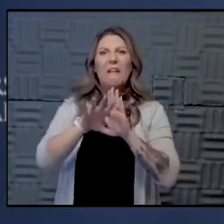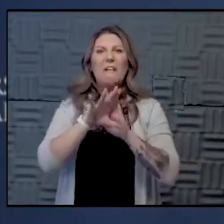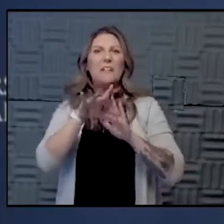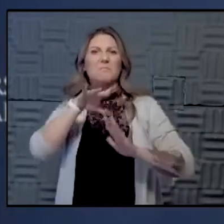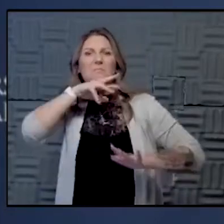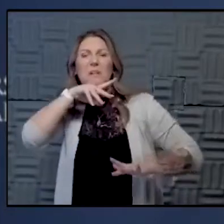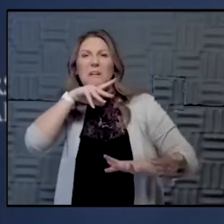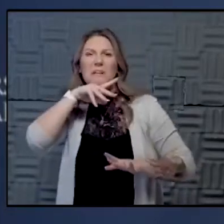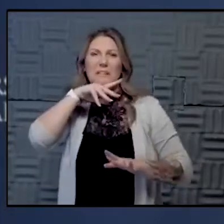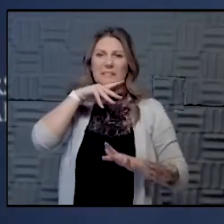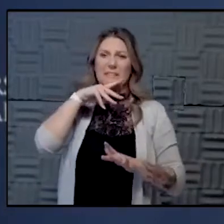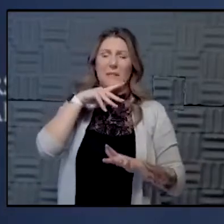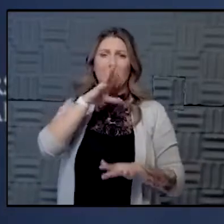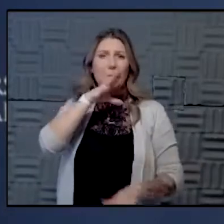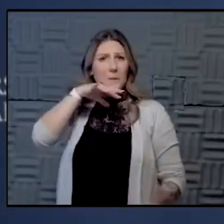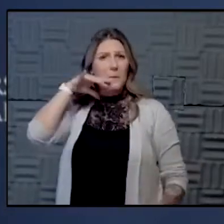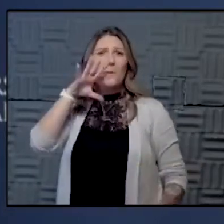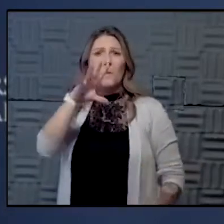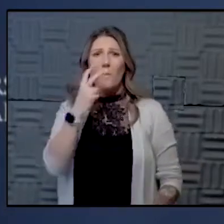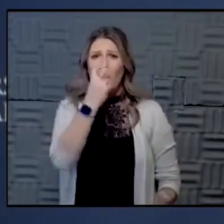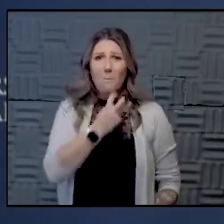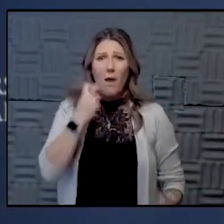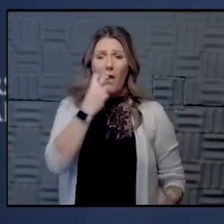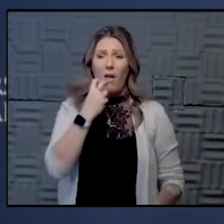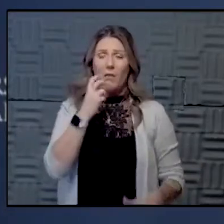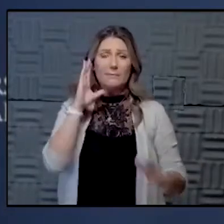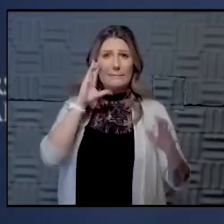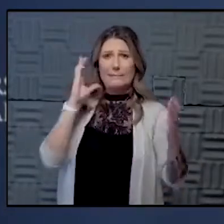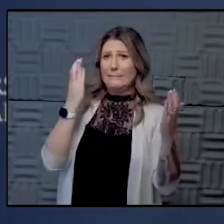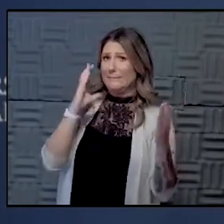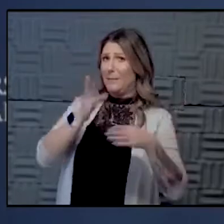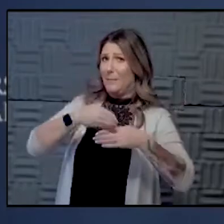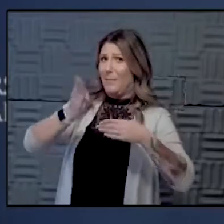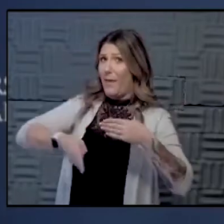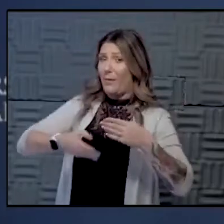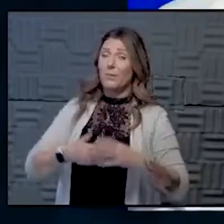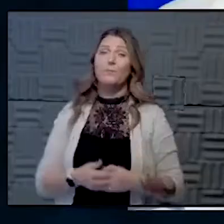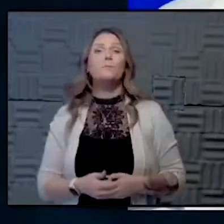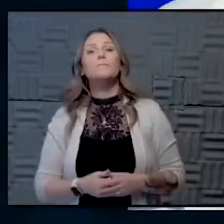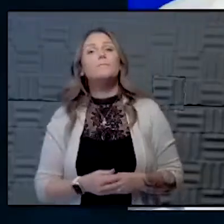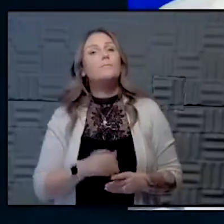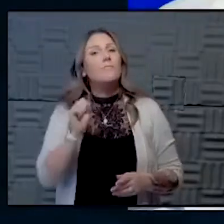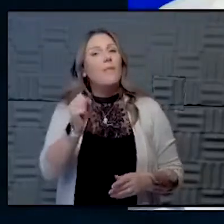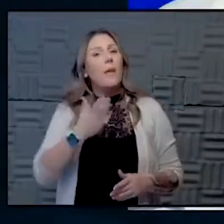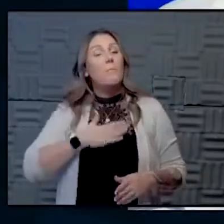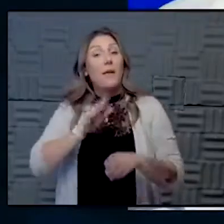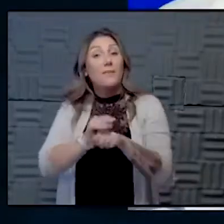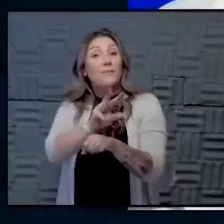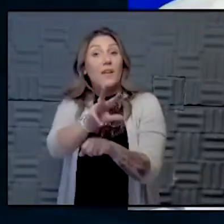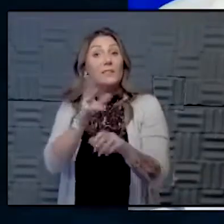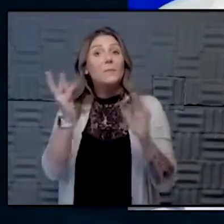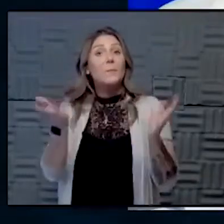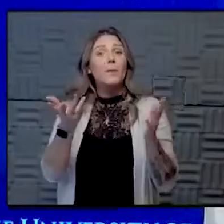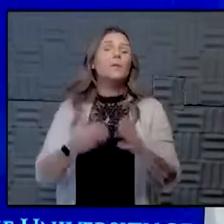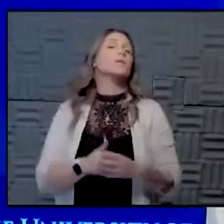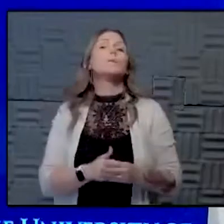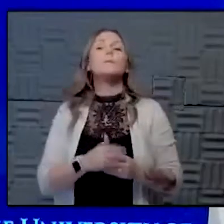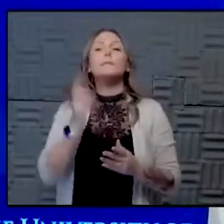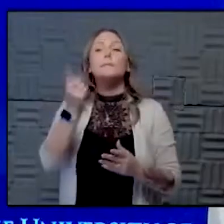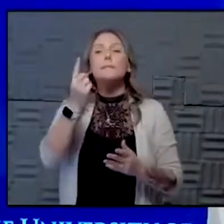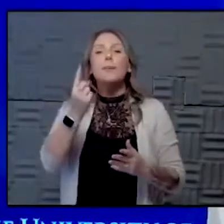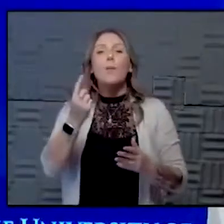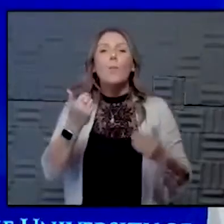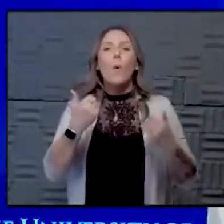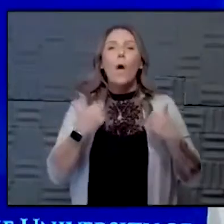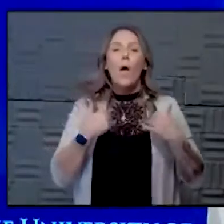mouth, you really are faced with a lot of the similar same outcomes. Yeah, and my advice also, just as somebody who does